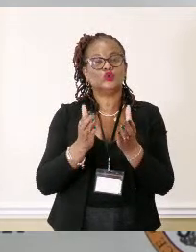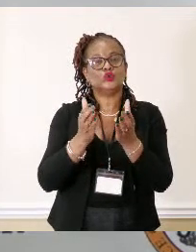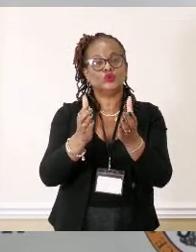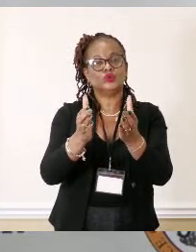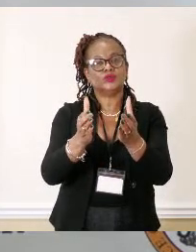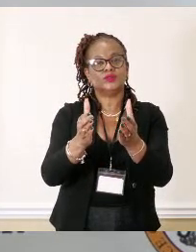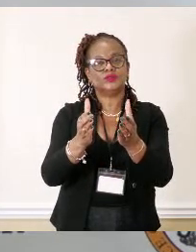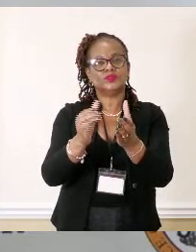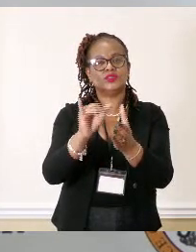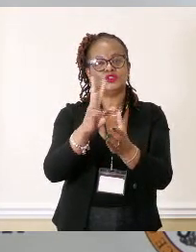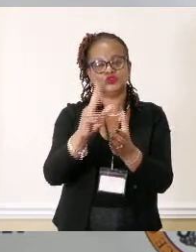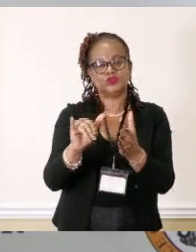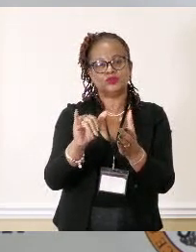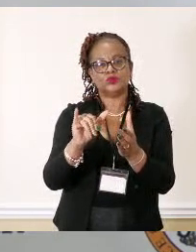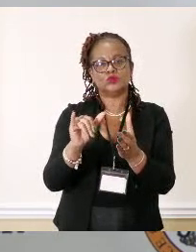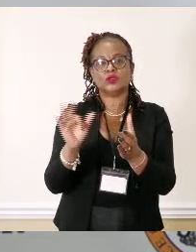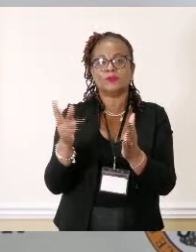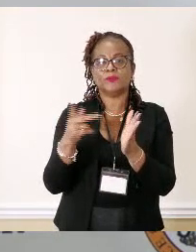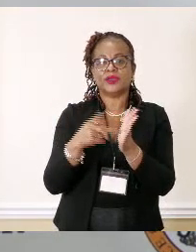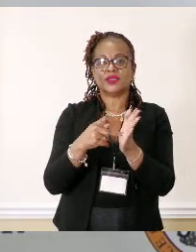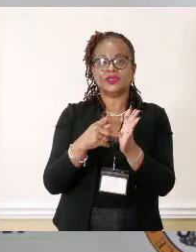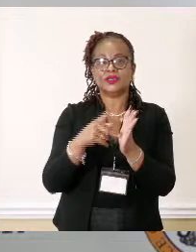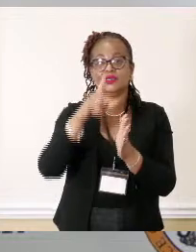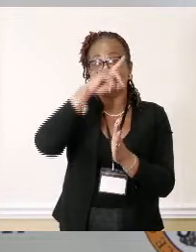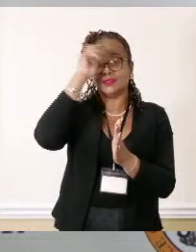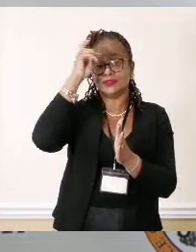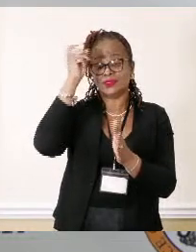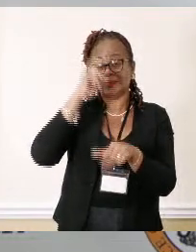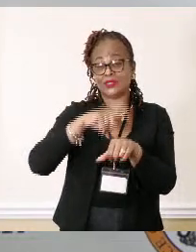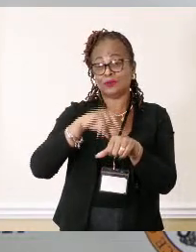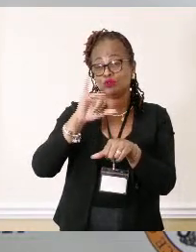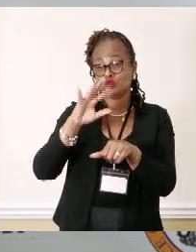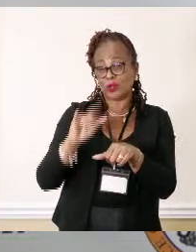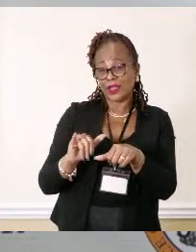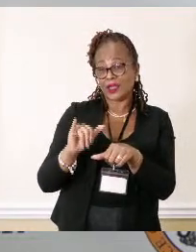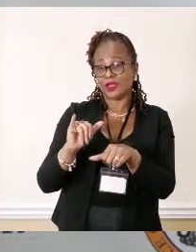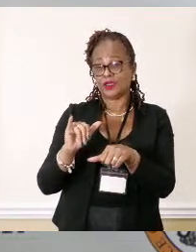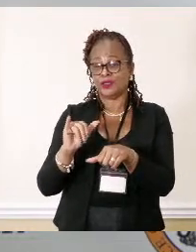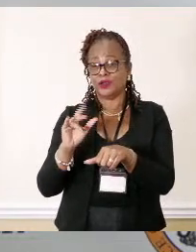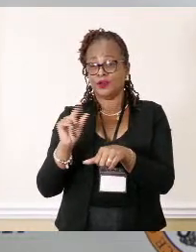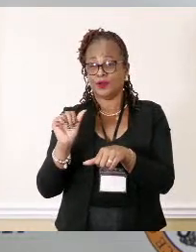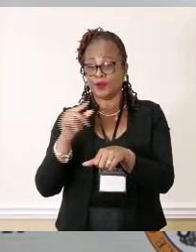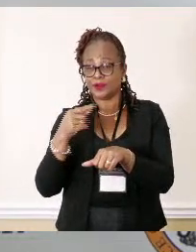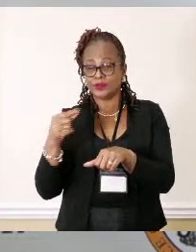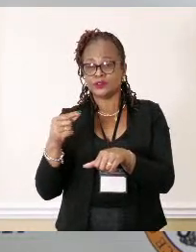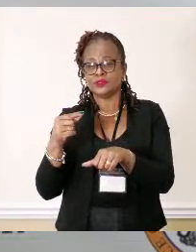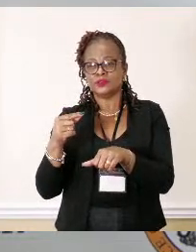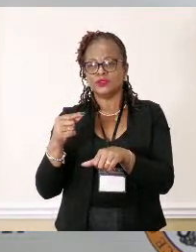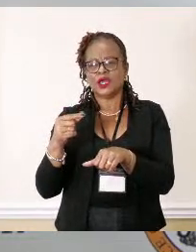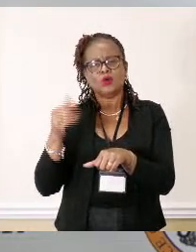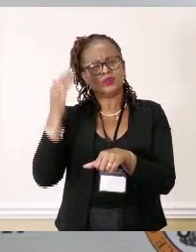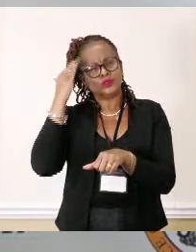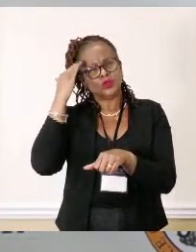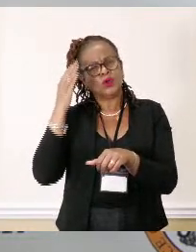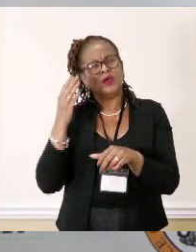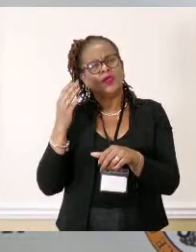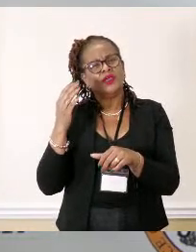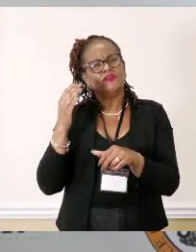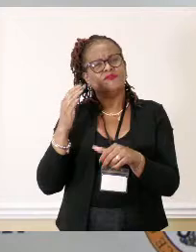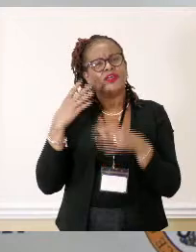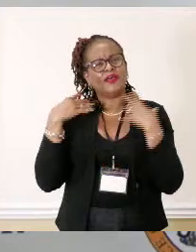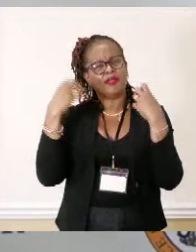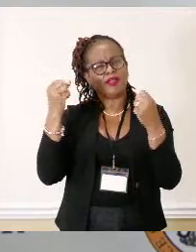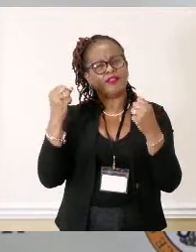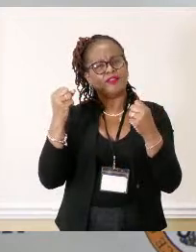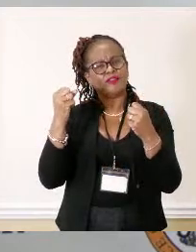set to return to the Bahamas in the coming summer months, I believe in July or June. I want to know, were health officials consulted